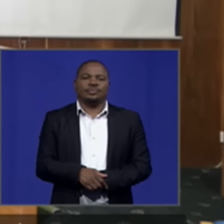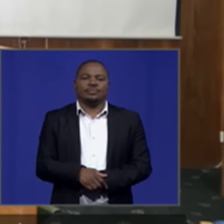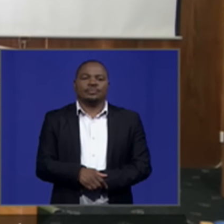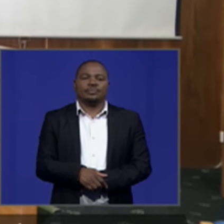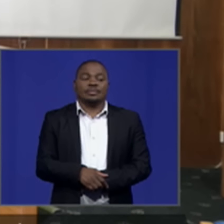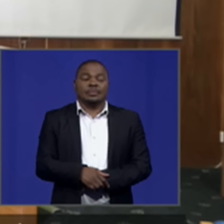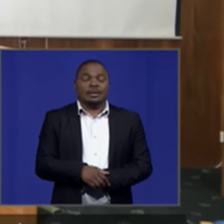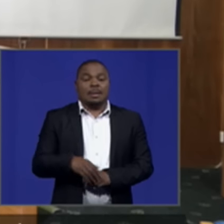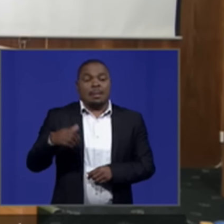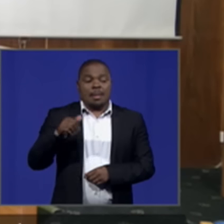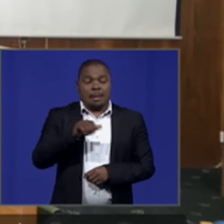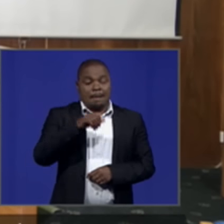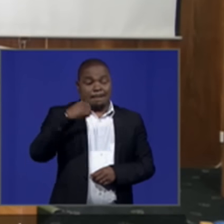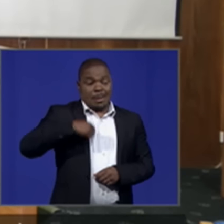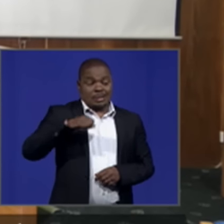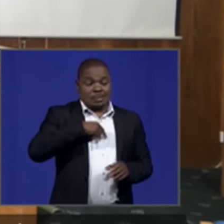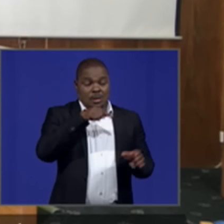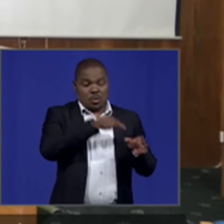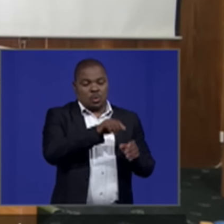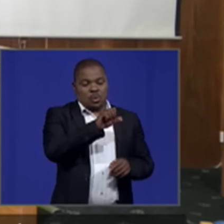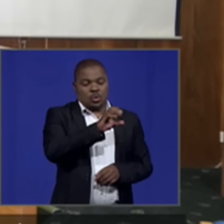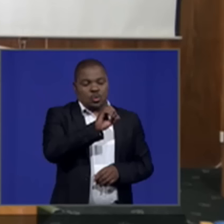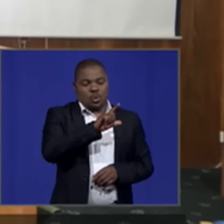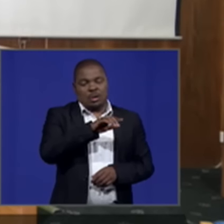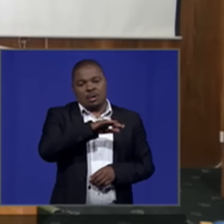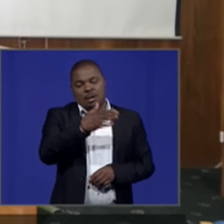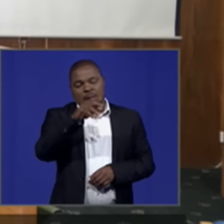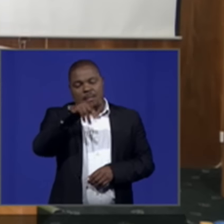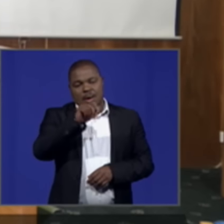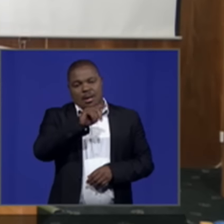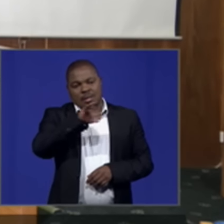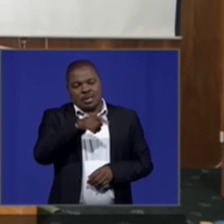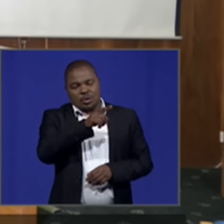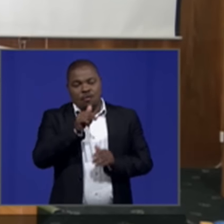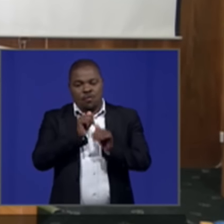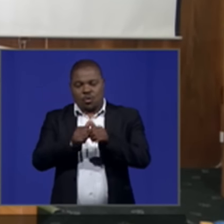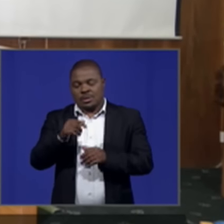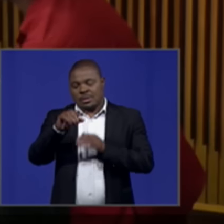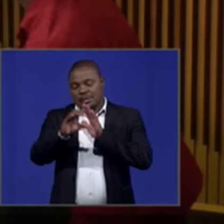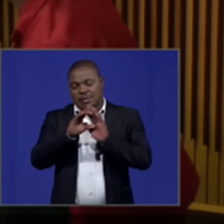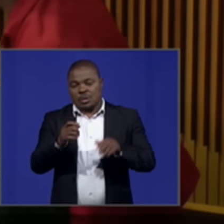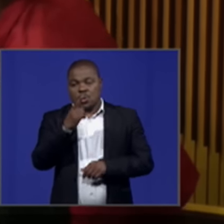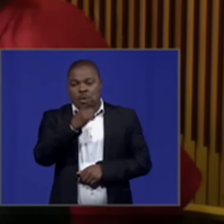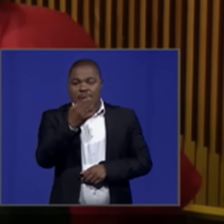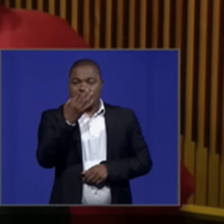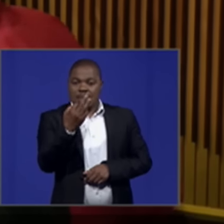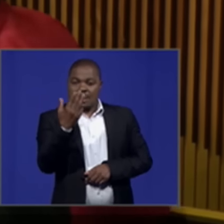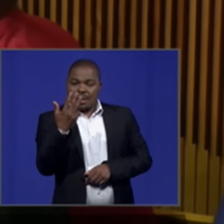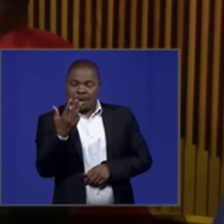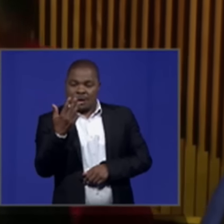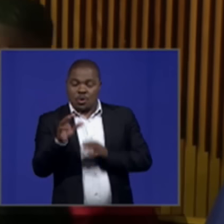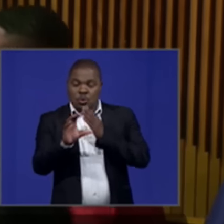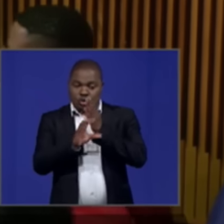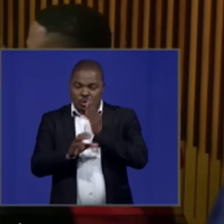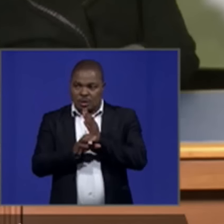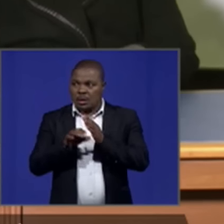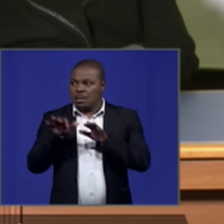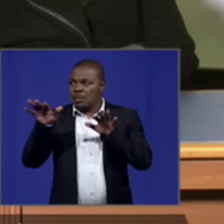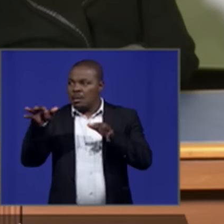Go bewa ga masepala wa Solopllaki ka fa tlase ga tsamaiso e ntšhwa go ya ka section 139 ya molaotheo go akabaditse makoko a